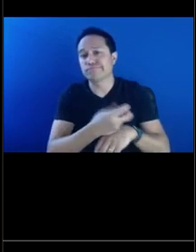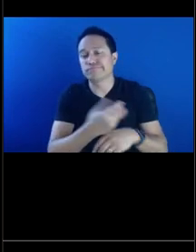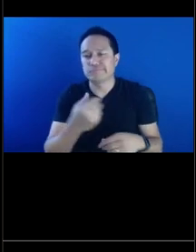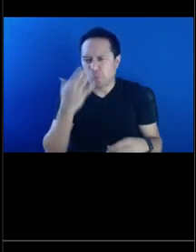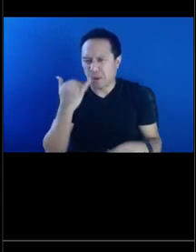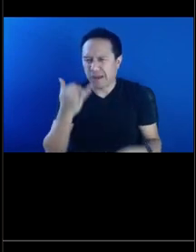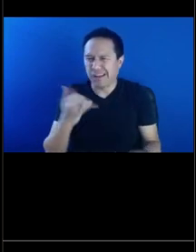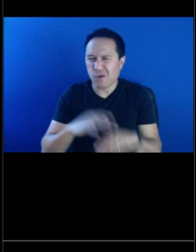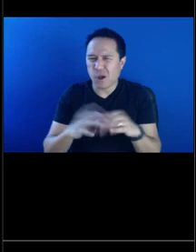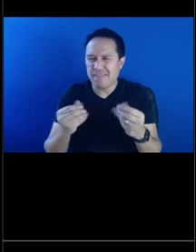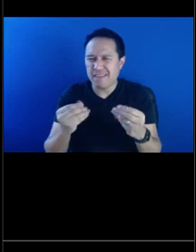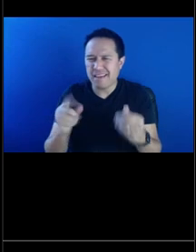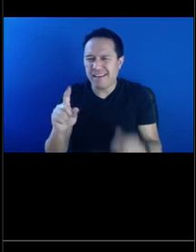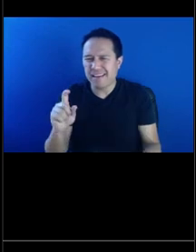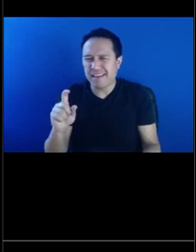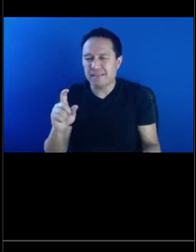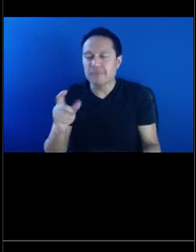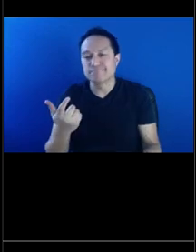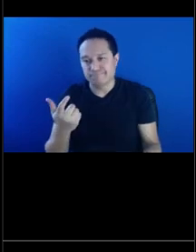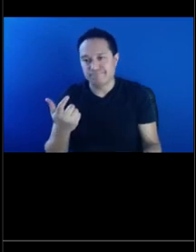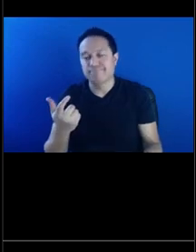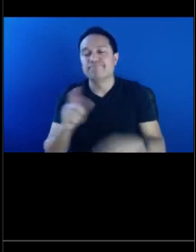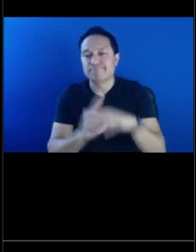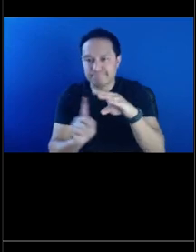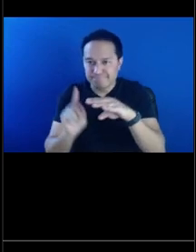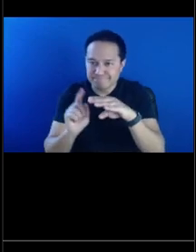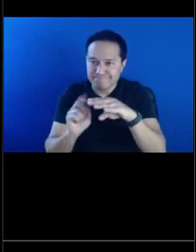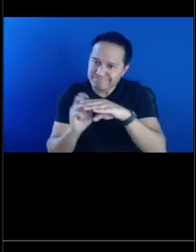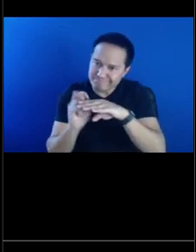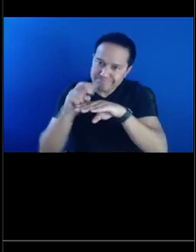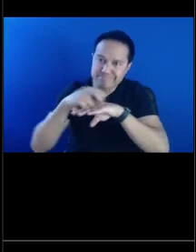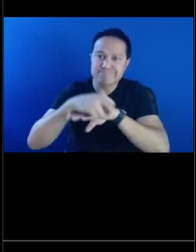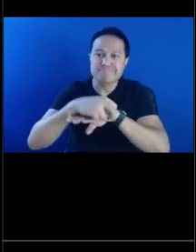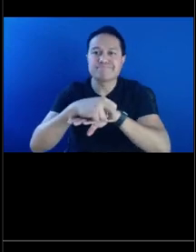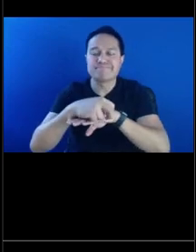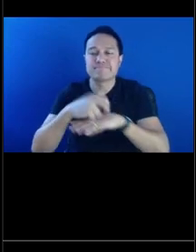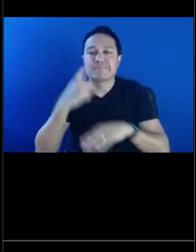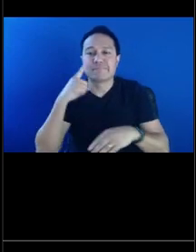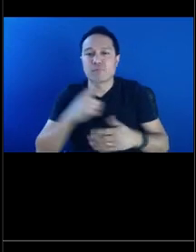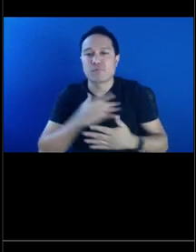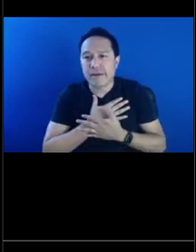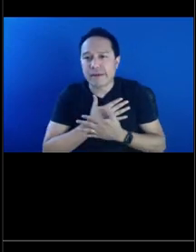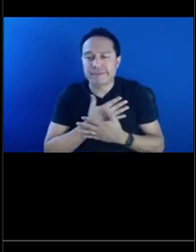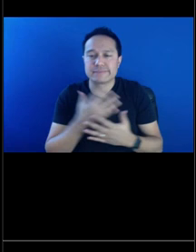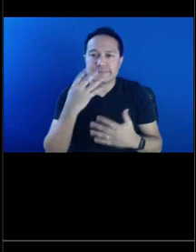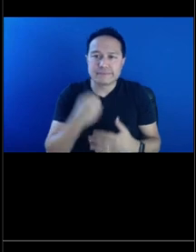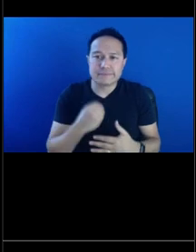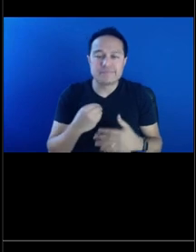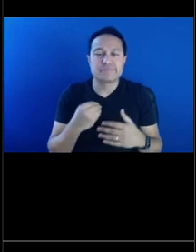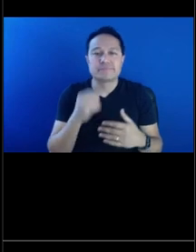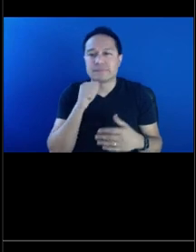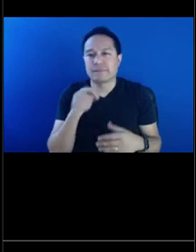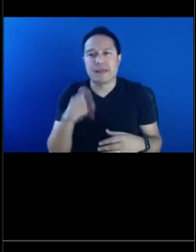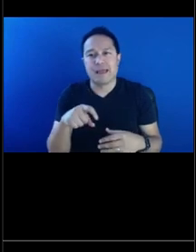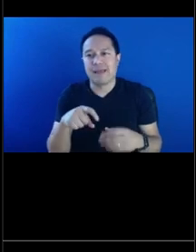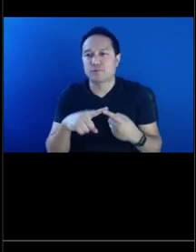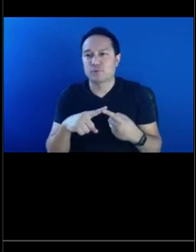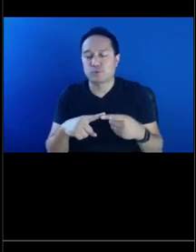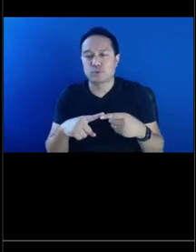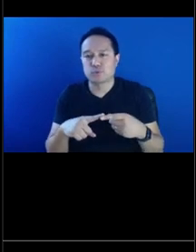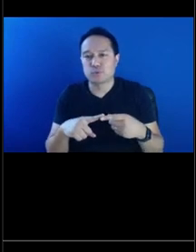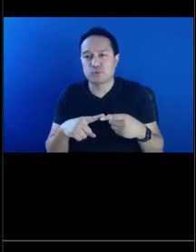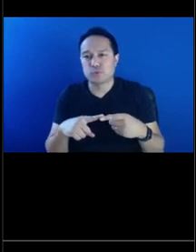land? And they come up on land so that they can, you know, relax and sleep without having to go to the surface every, you know, 10